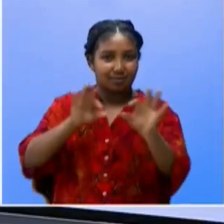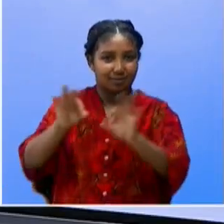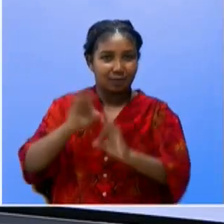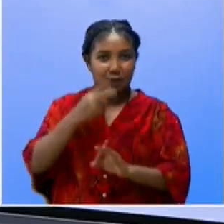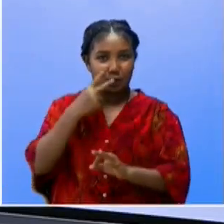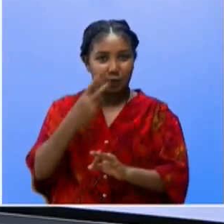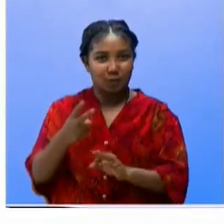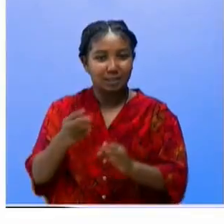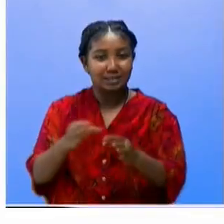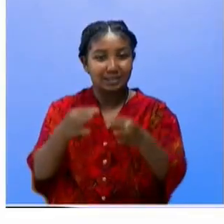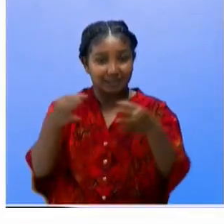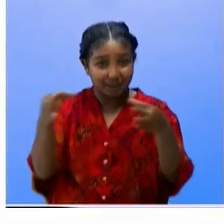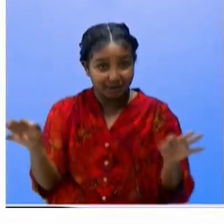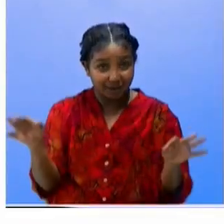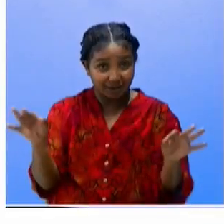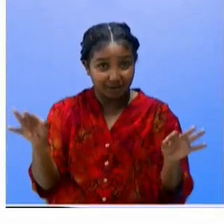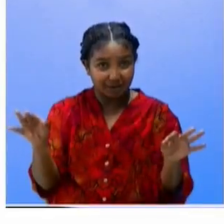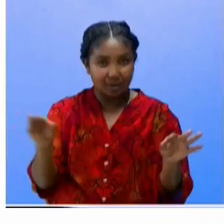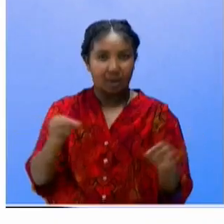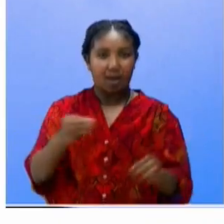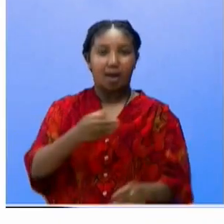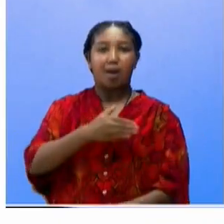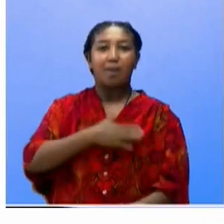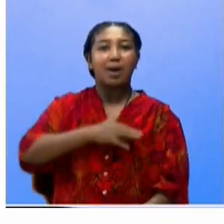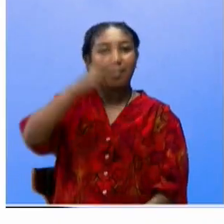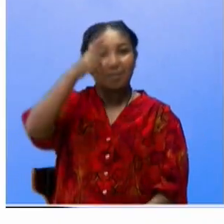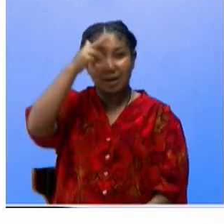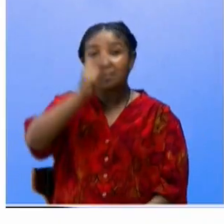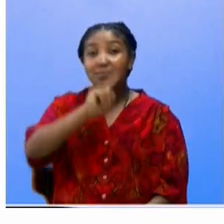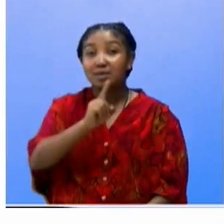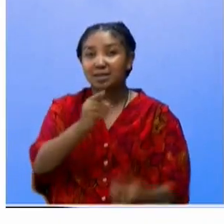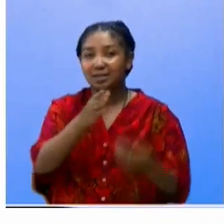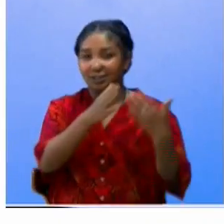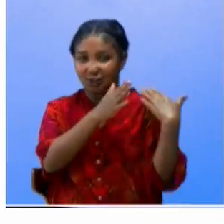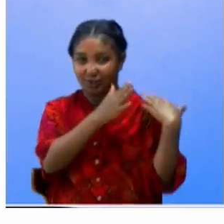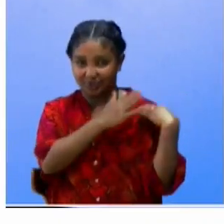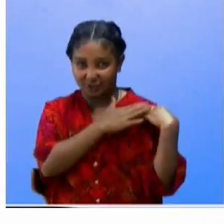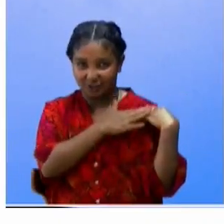Look, in this sentence, my brother is subject.